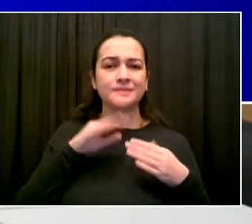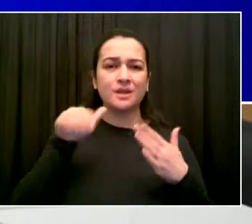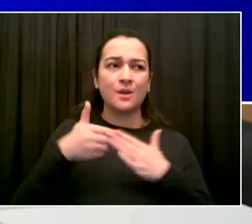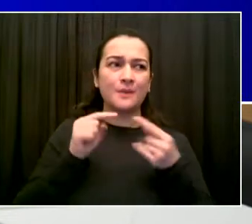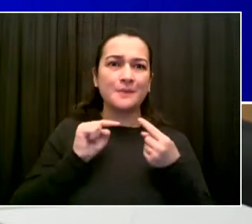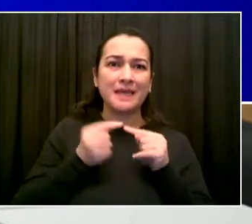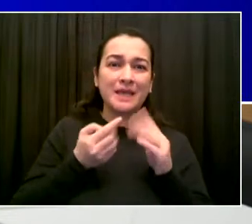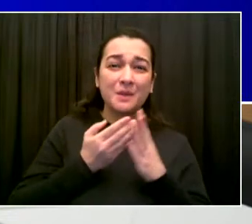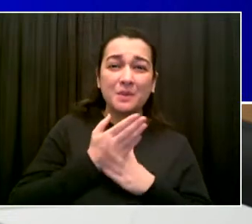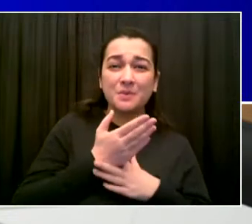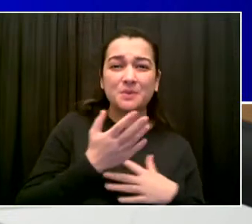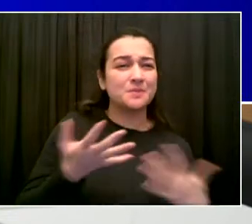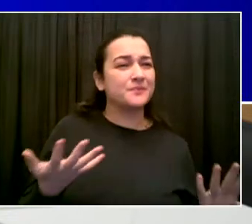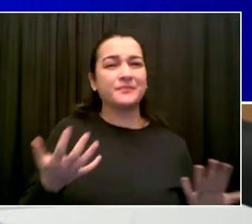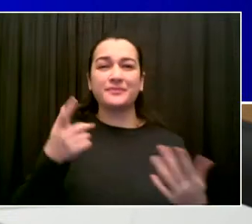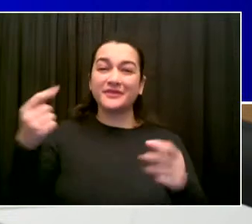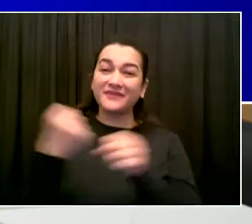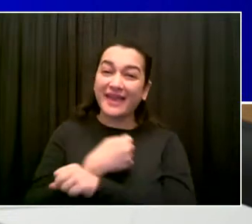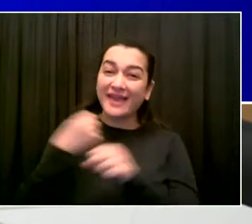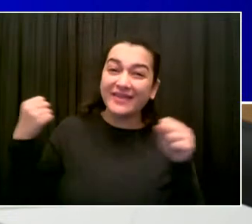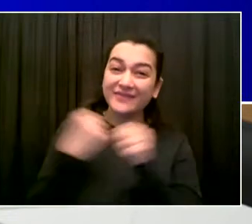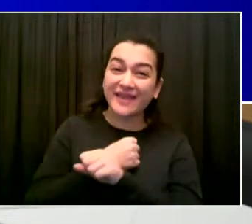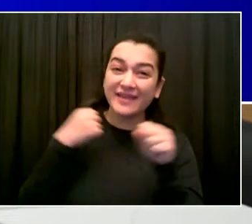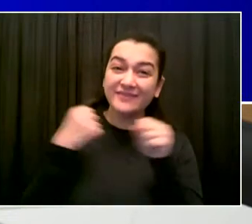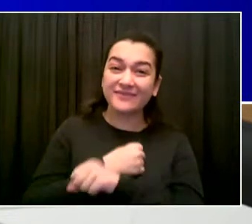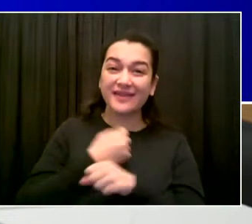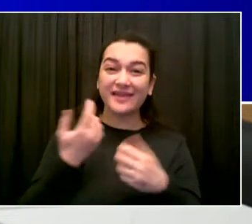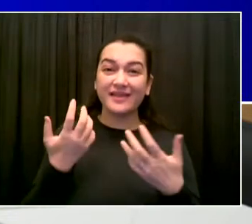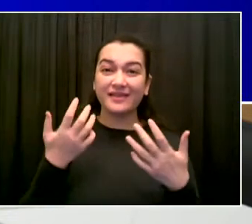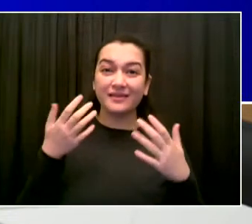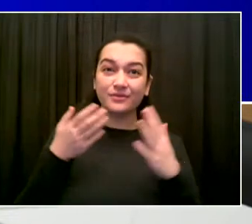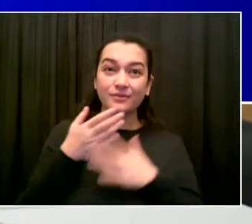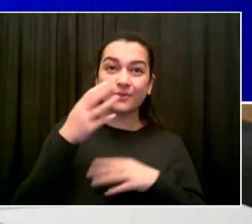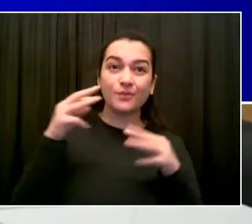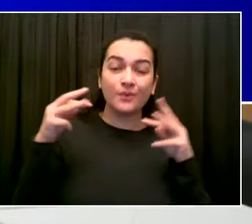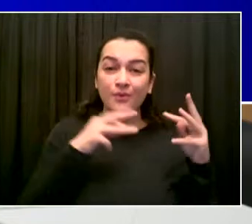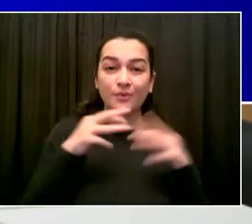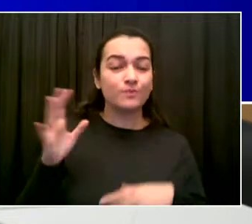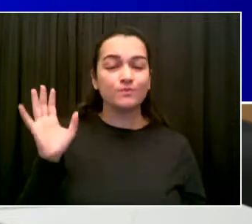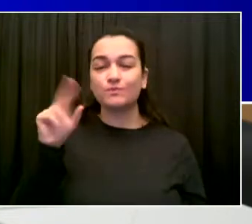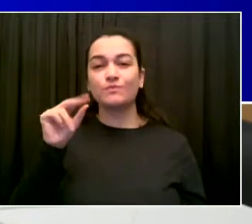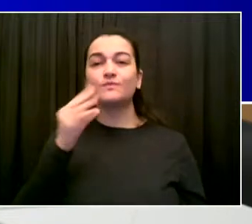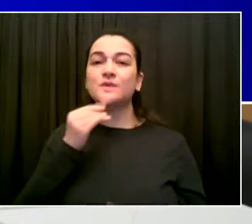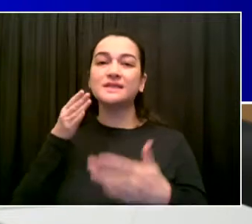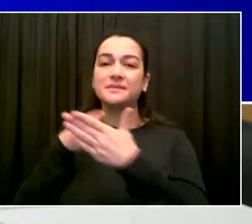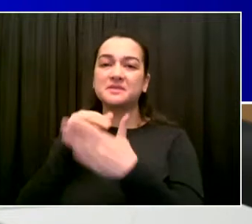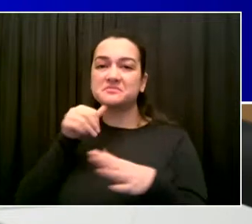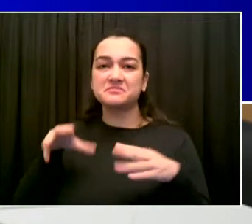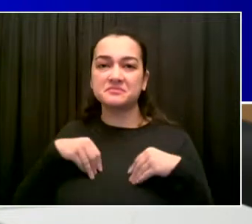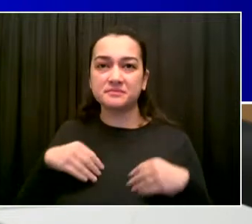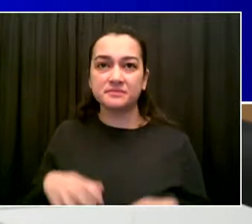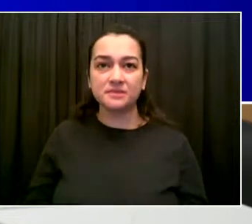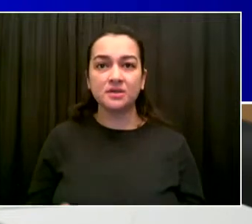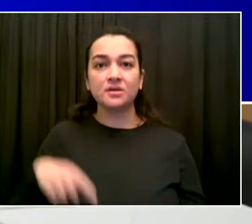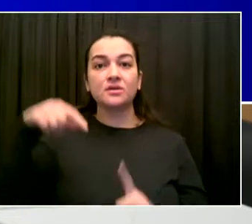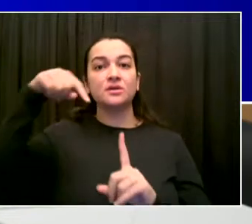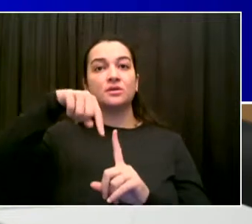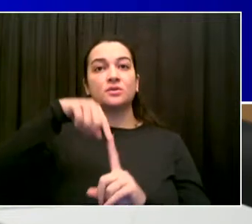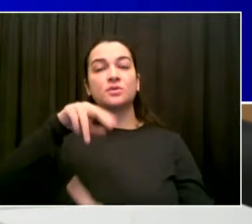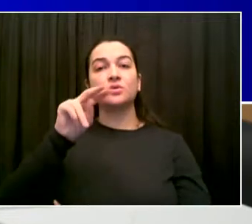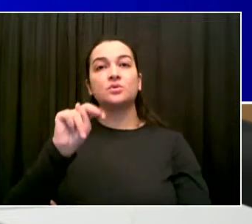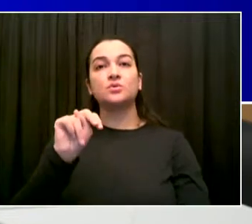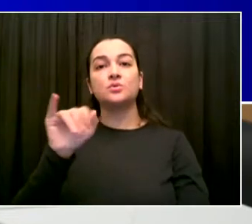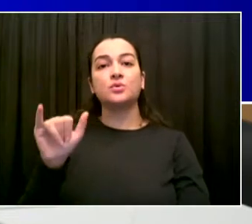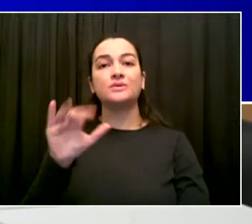York City than any city in the world within the city limits of New York City, even more than Tel Aviv or Jerusalem. And New York City is a home